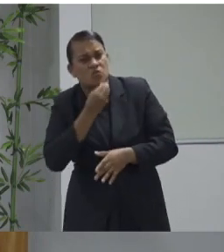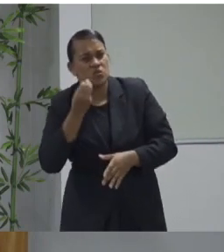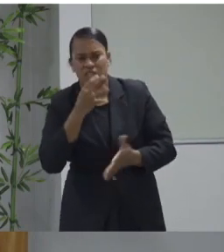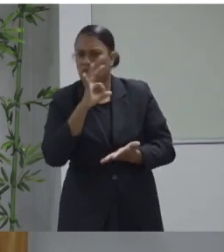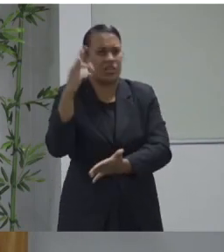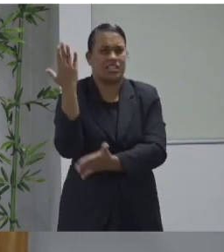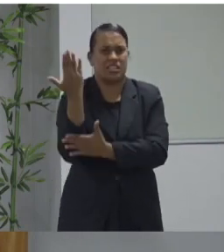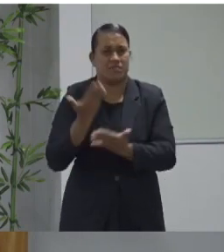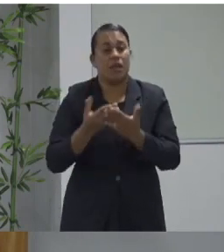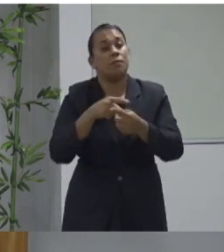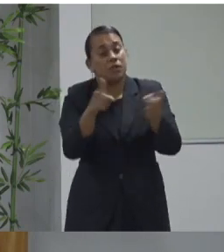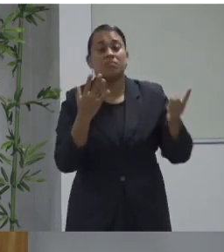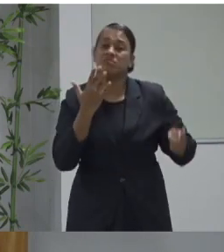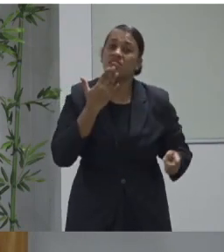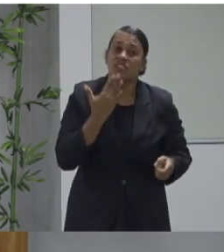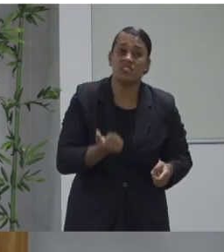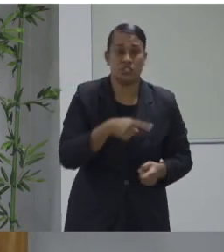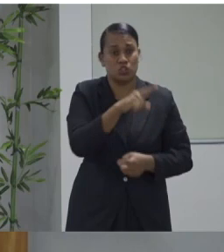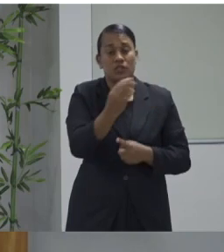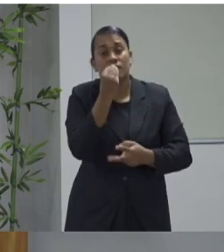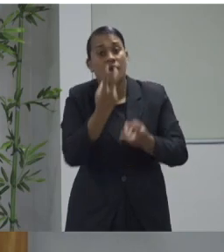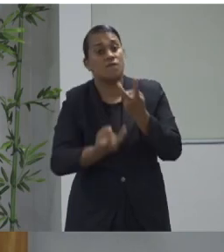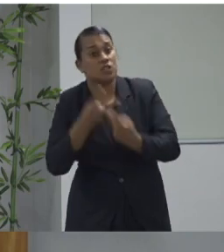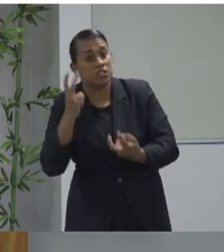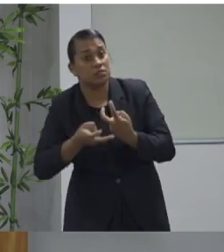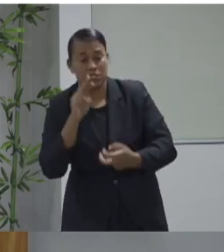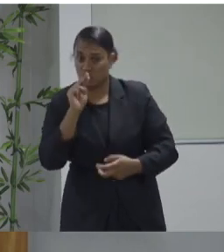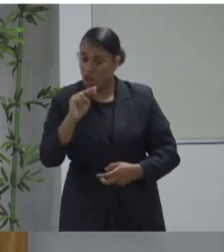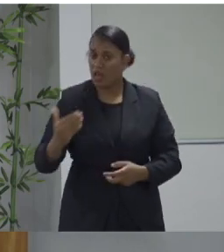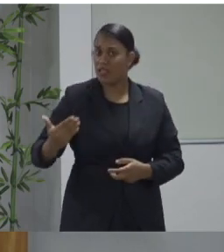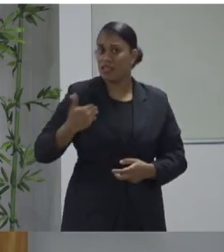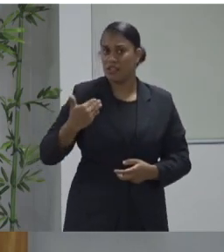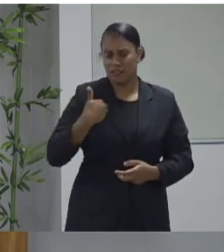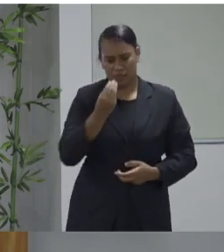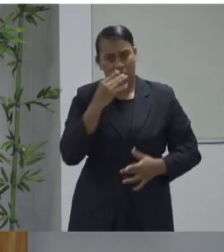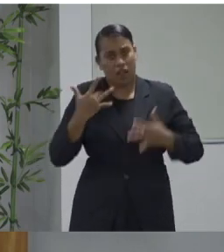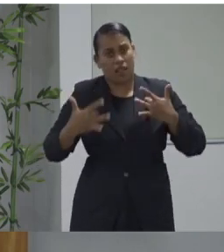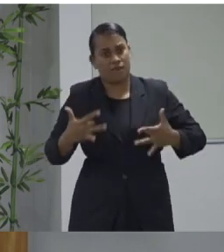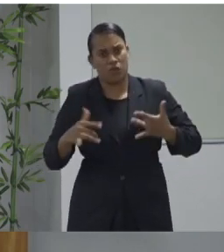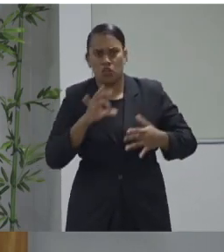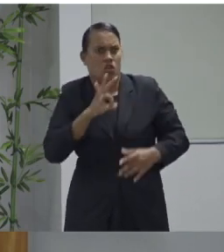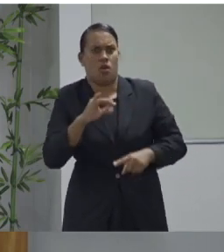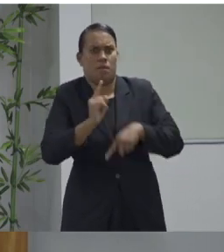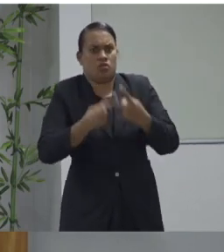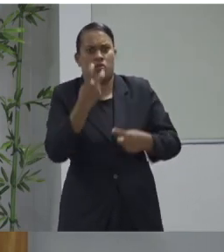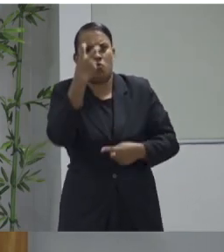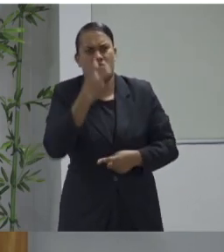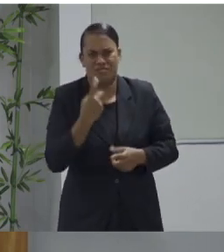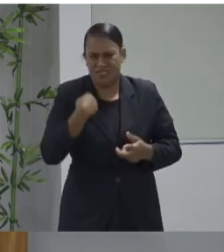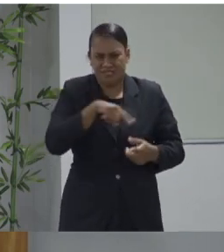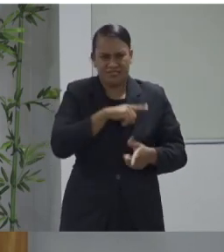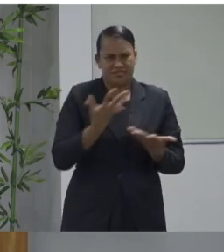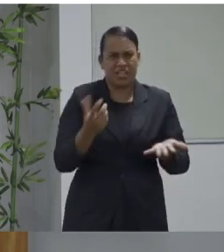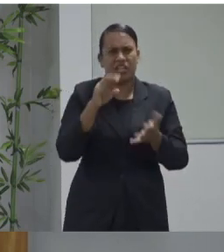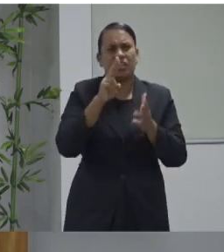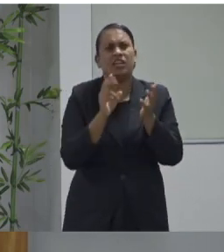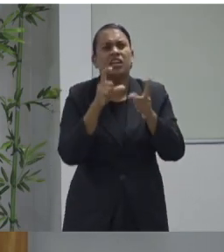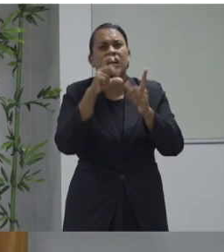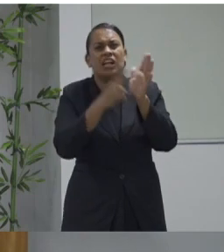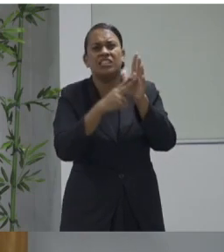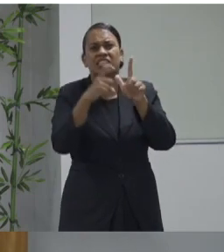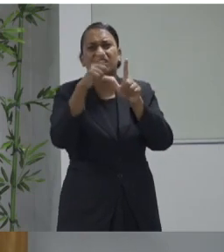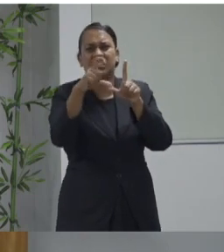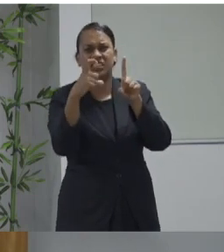live a healthier life. But it's not just our underlying health conditions that leave Fiji at risk. The way that we physically